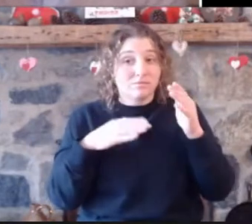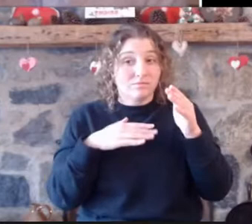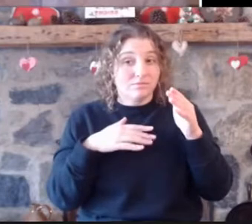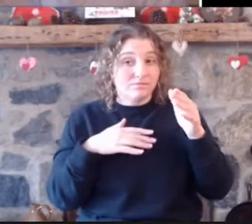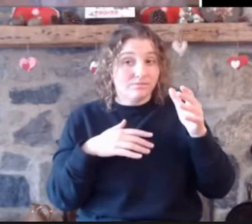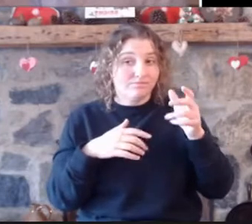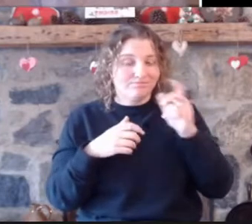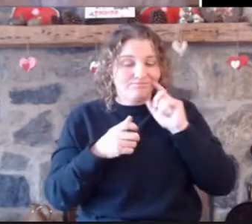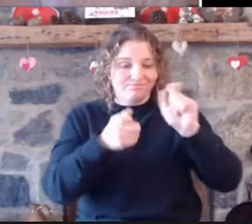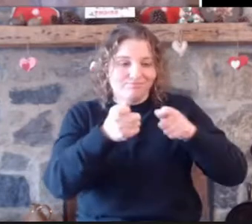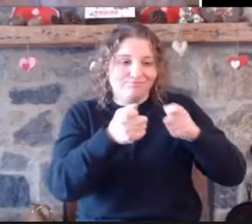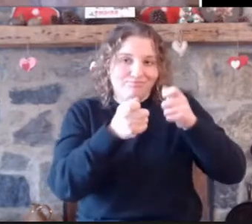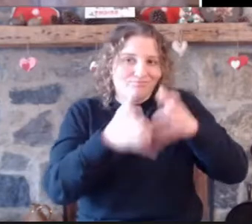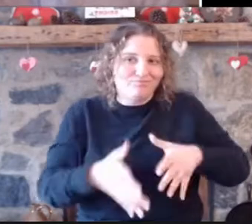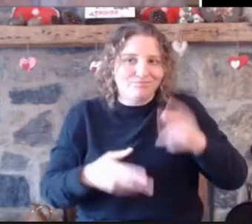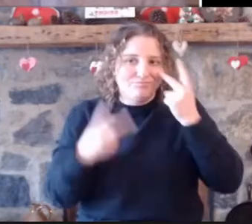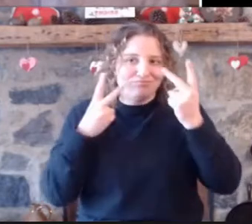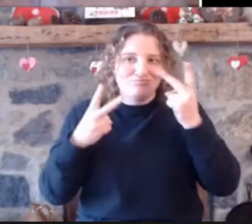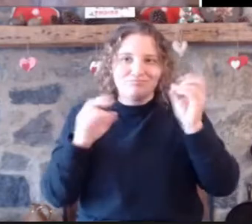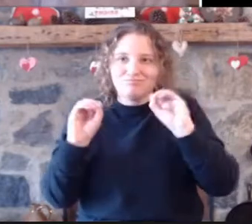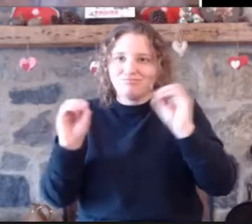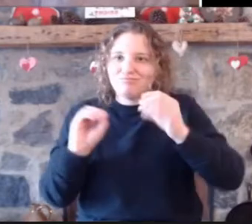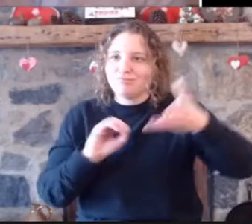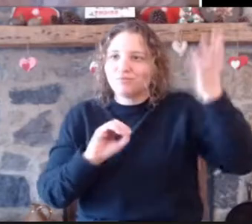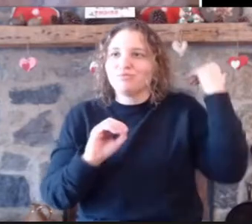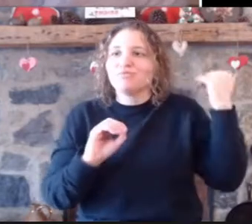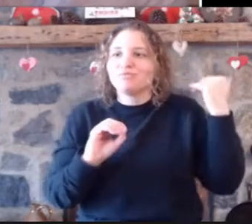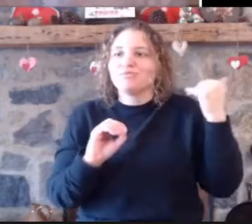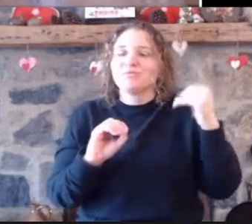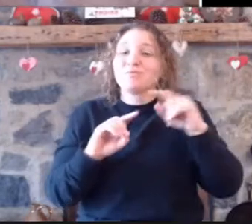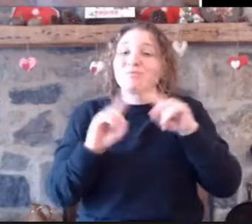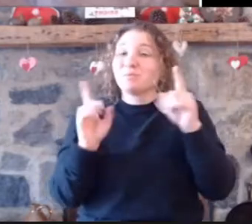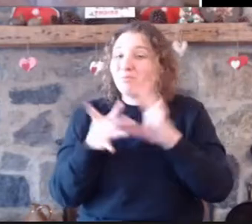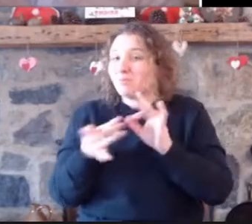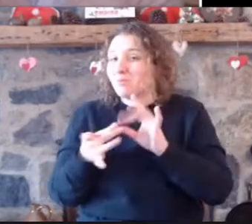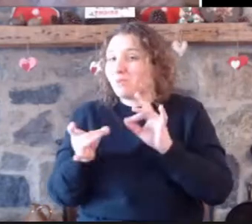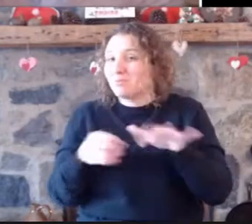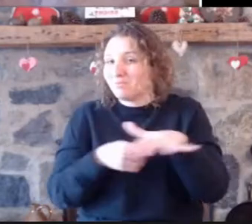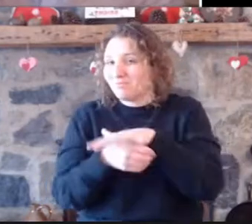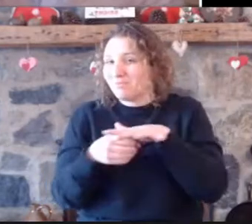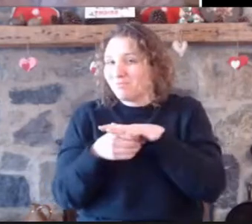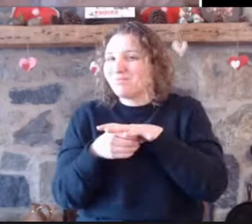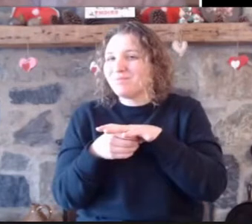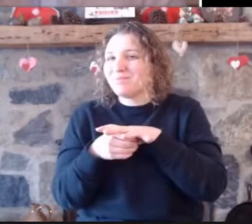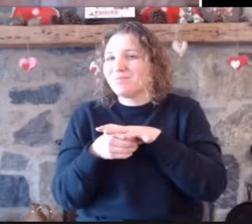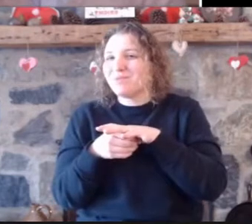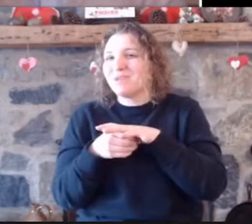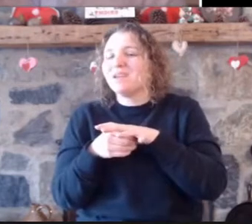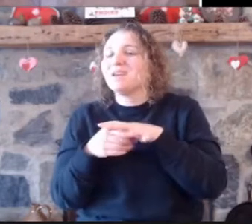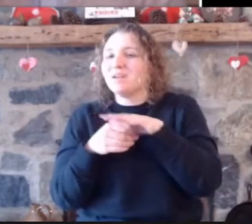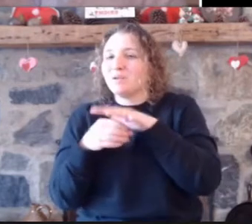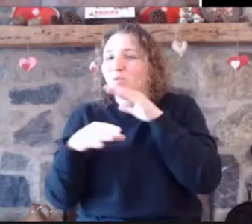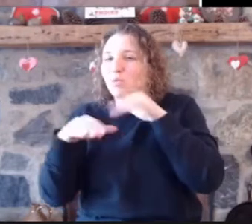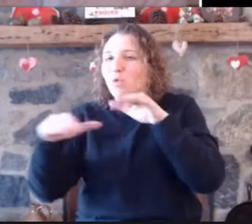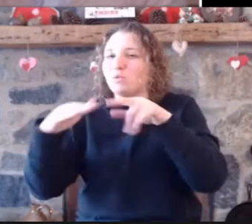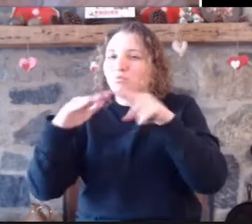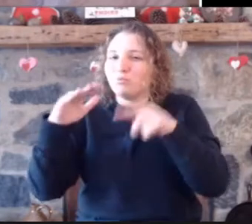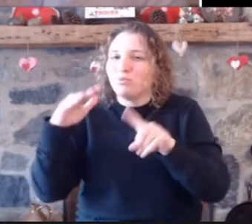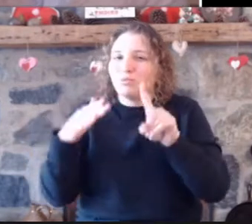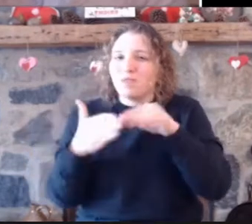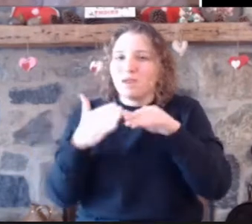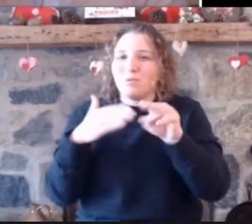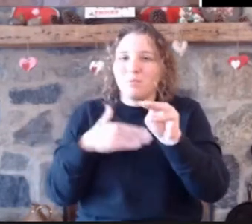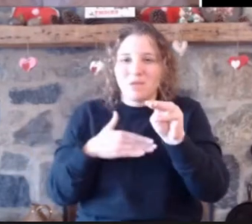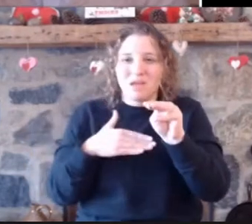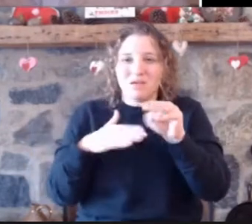could recognize having ever seen something or anything similar, but they mentioned that Puerto Vallarta, there was a marine area with more than 1,000 meters